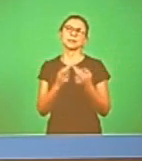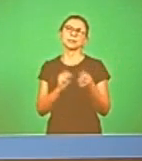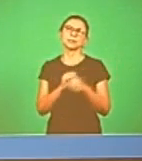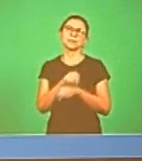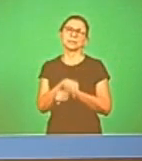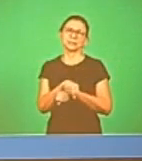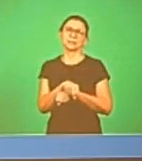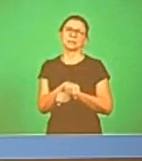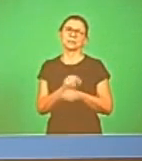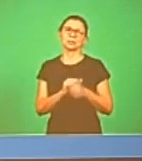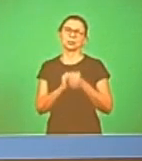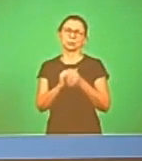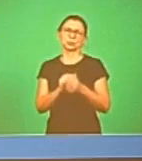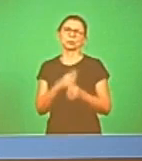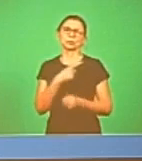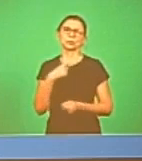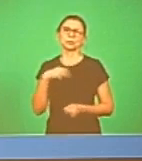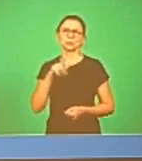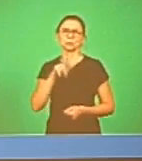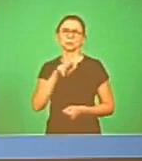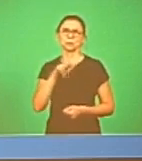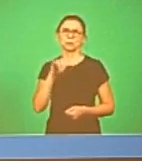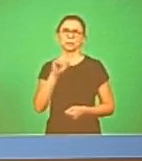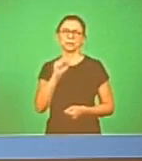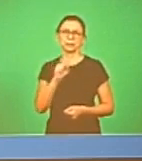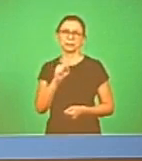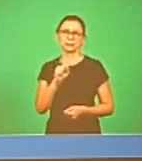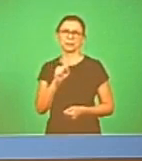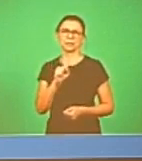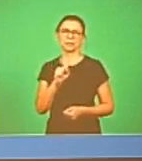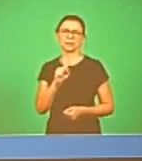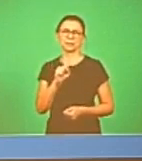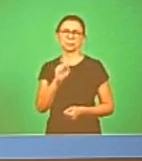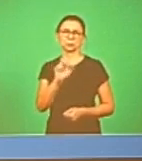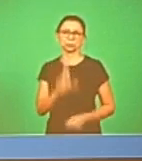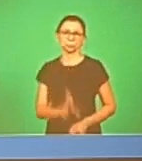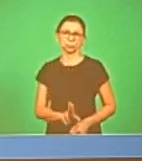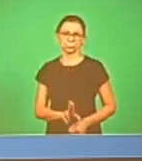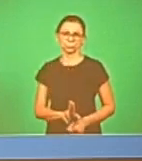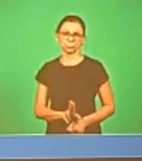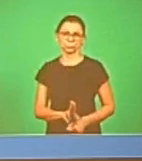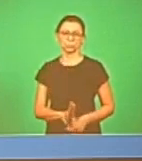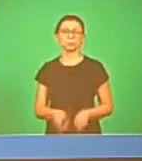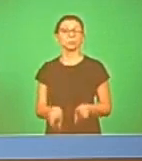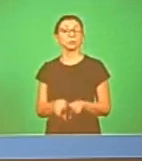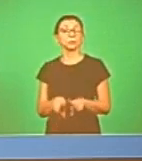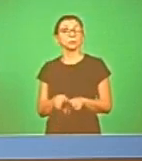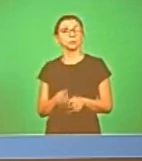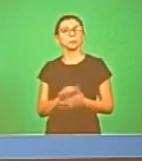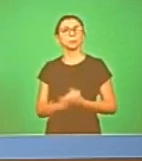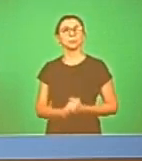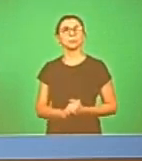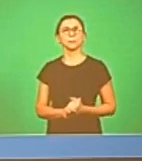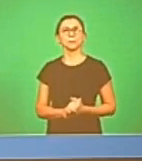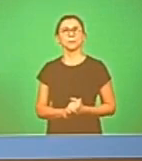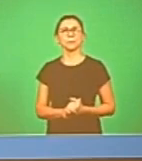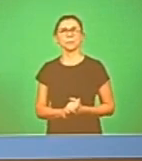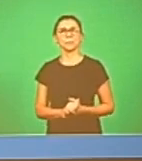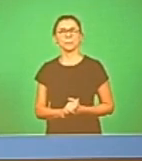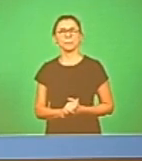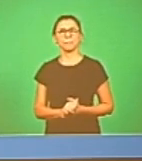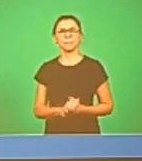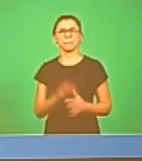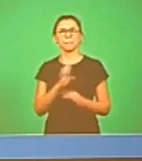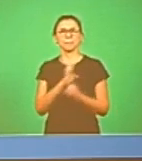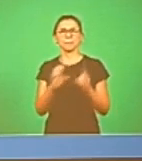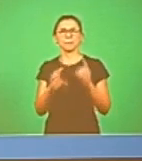the Menino Lapis to gather with Pastor Eugenio in the south of Bahia. It was so sent to us. It's going to